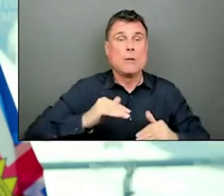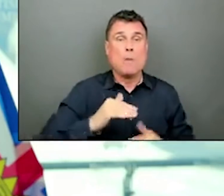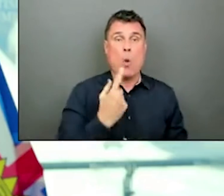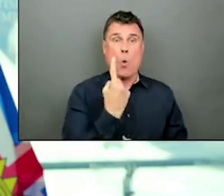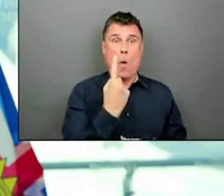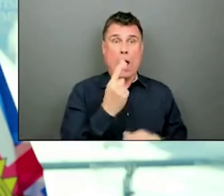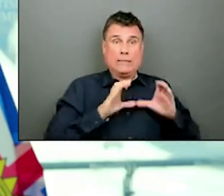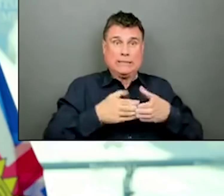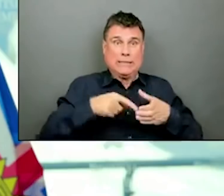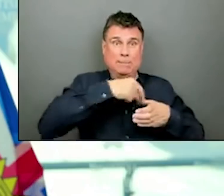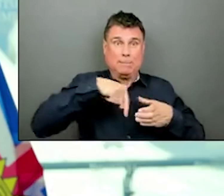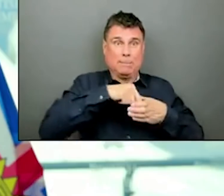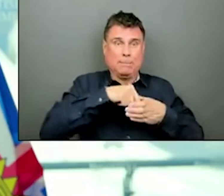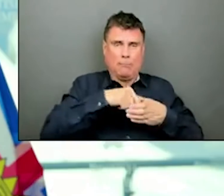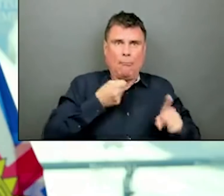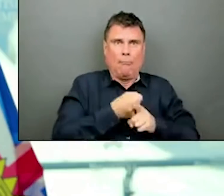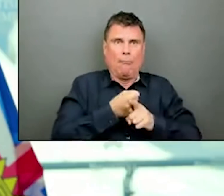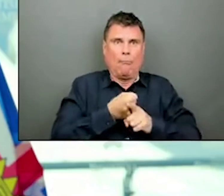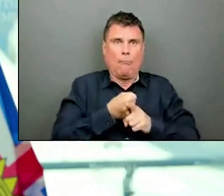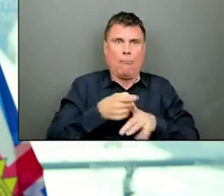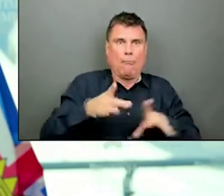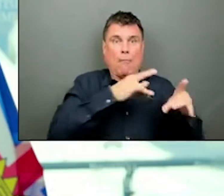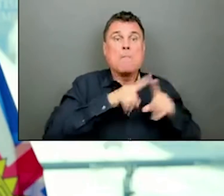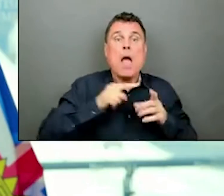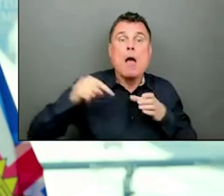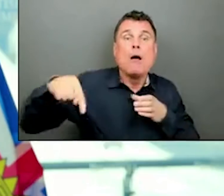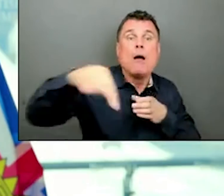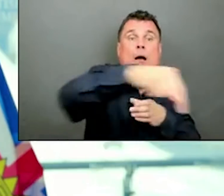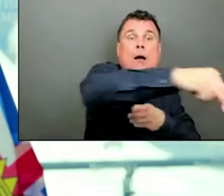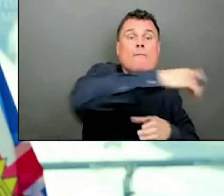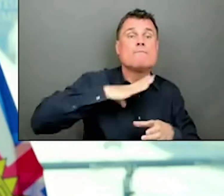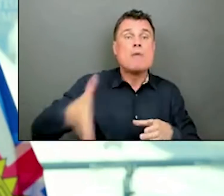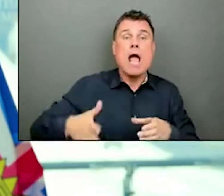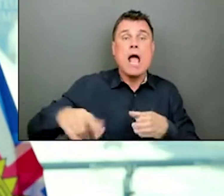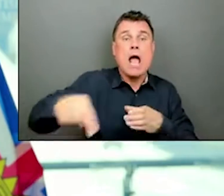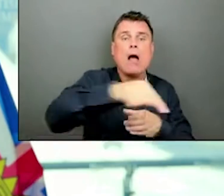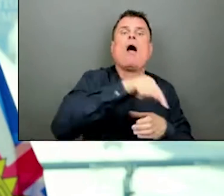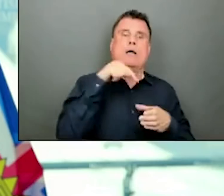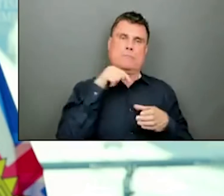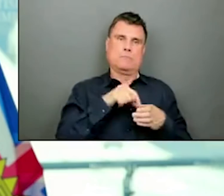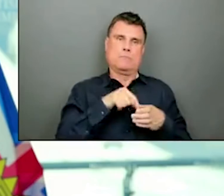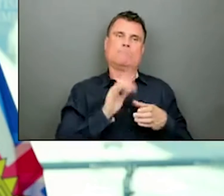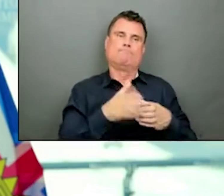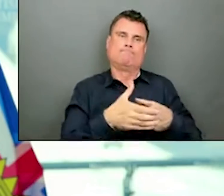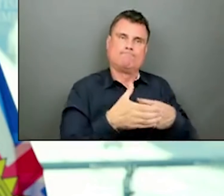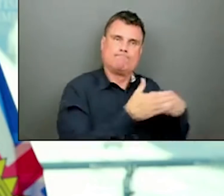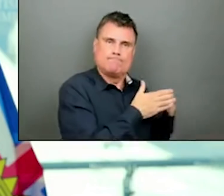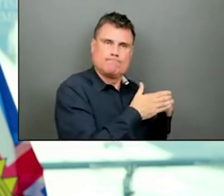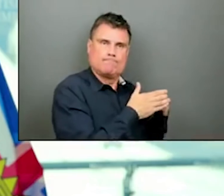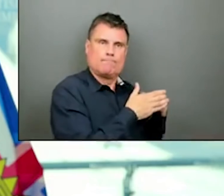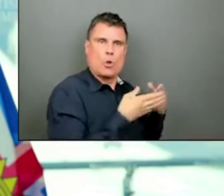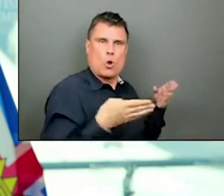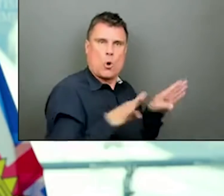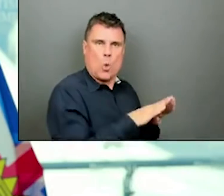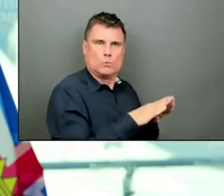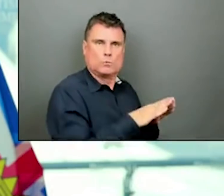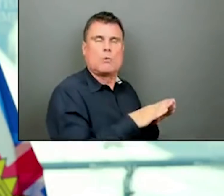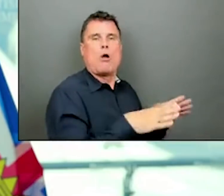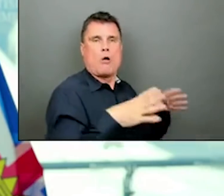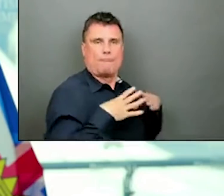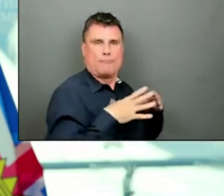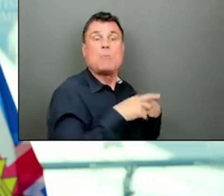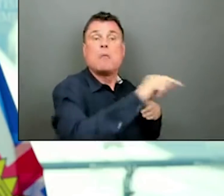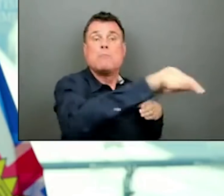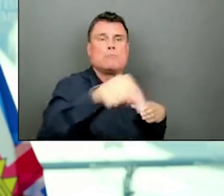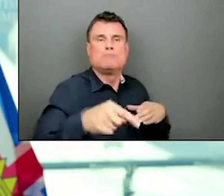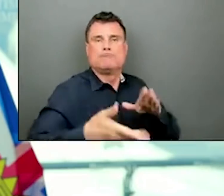the construction site that may need to be off for a period of time. We also are working closely